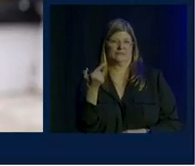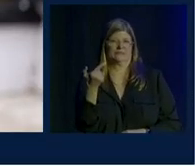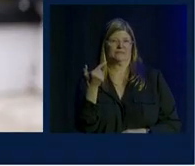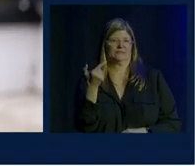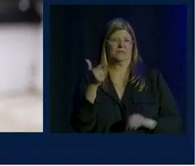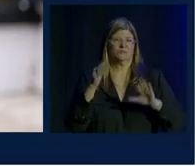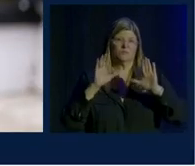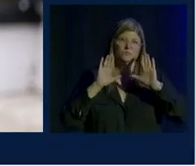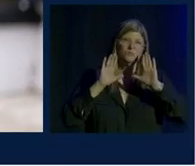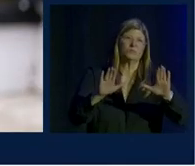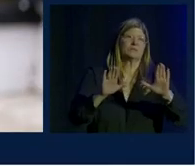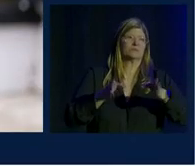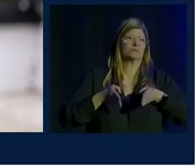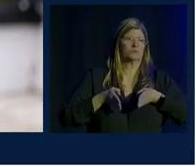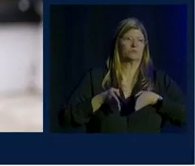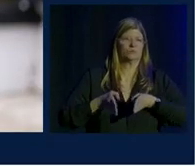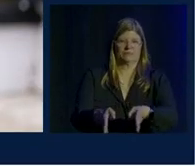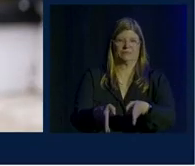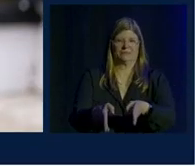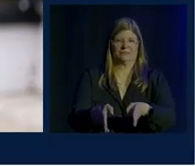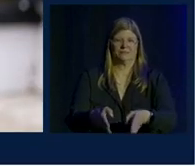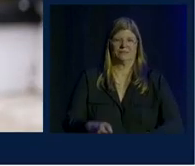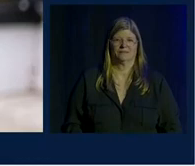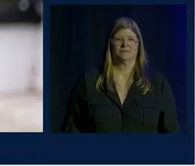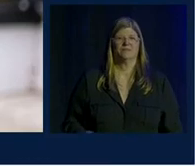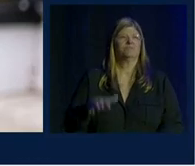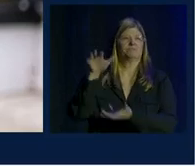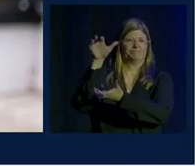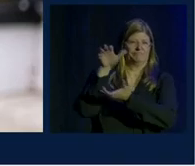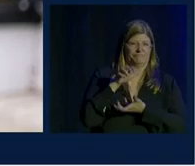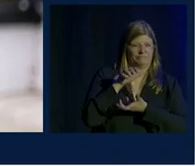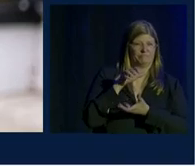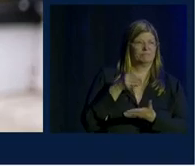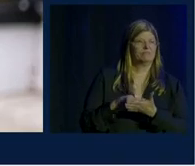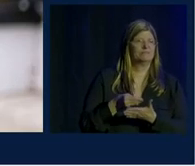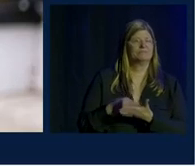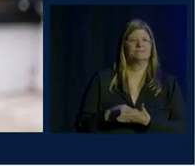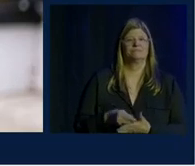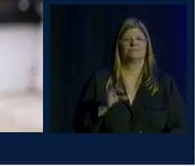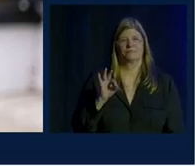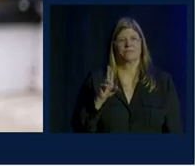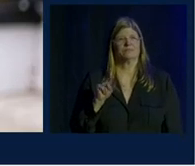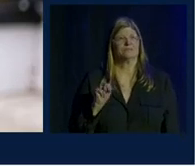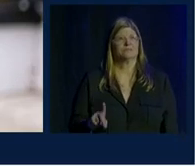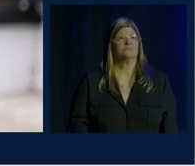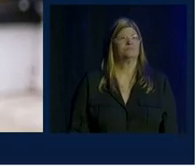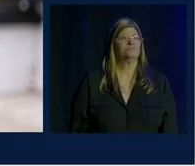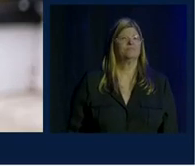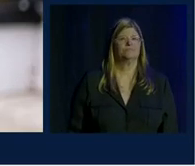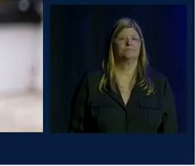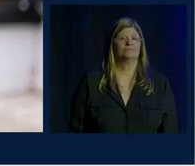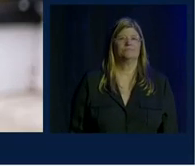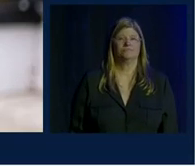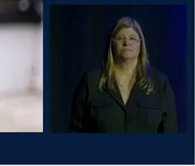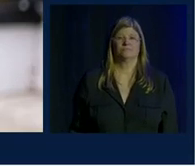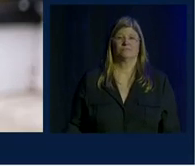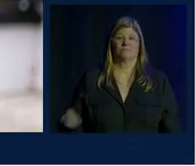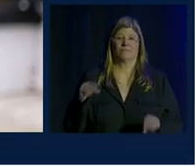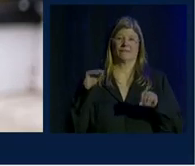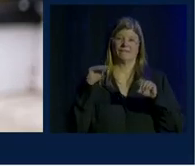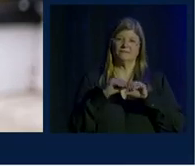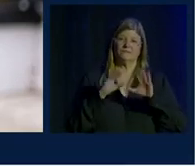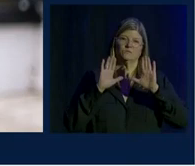Mahogany Books, El Tamarindo, and many of our former Great Street recipients, this investment is catalytic,